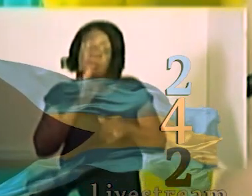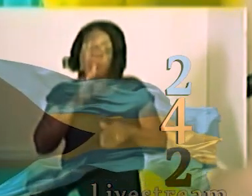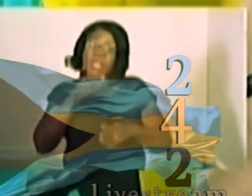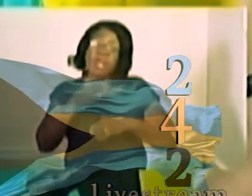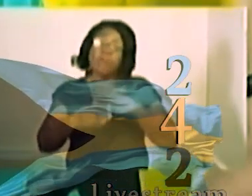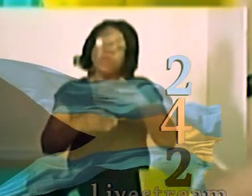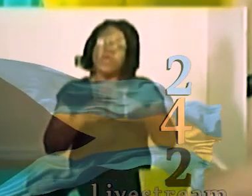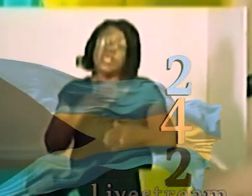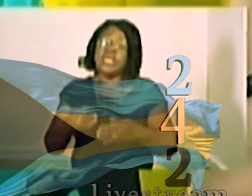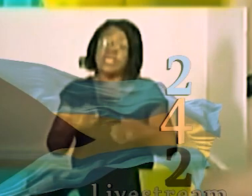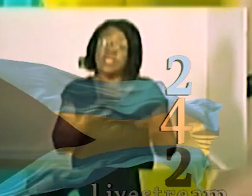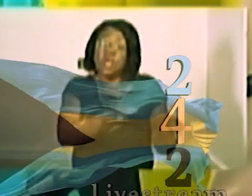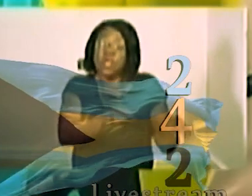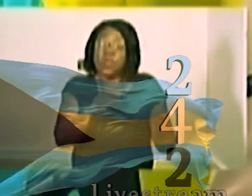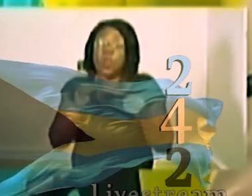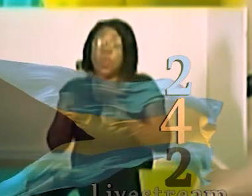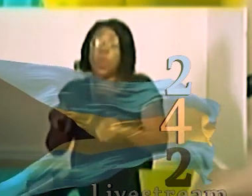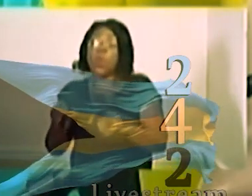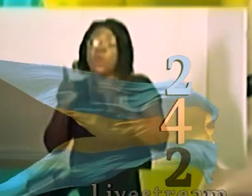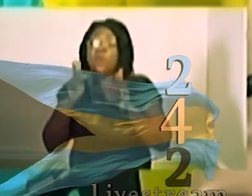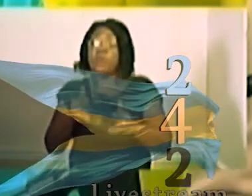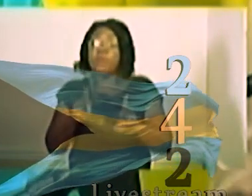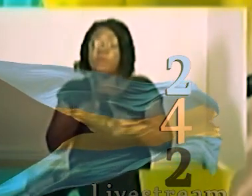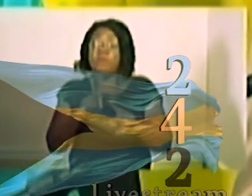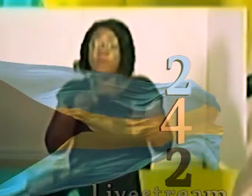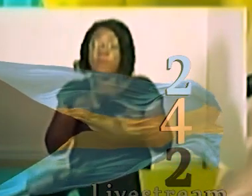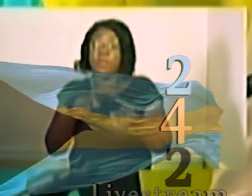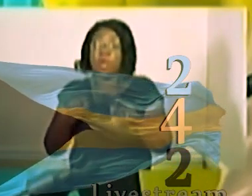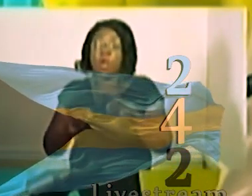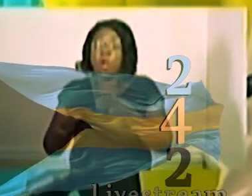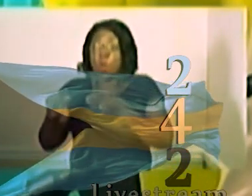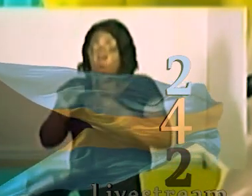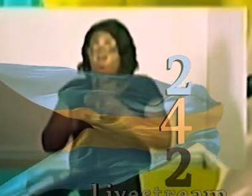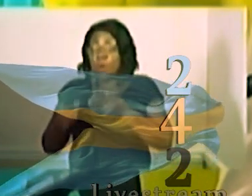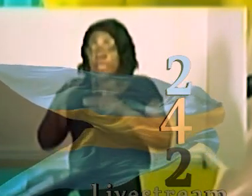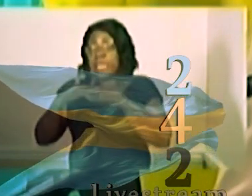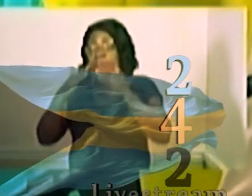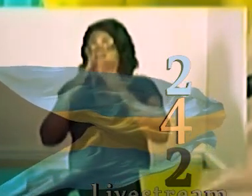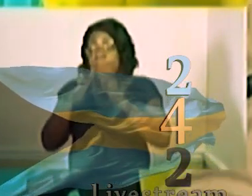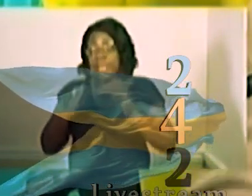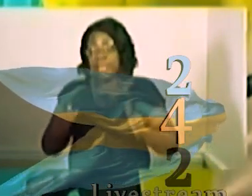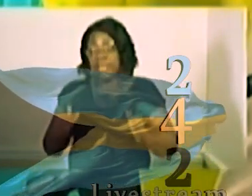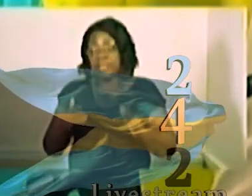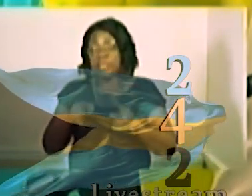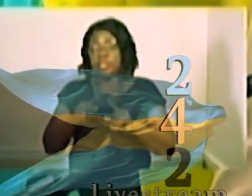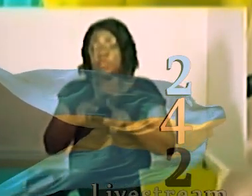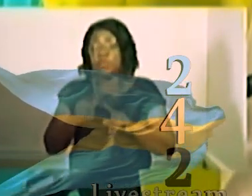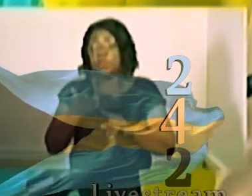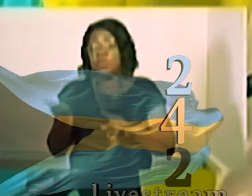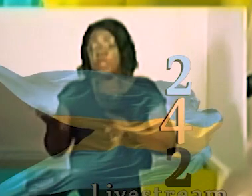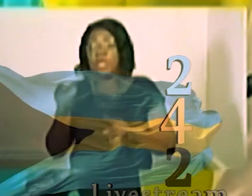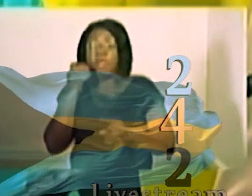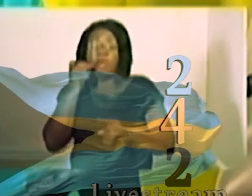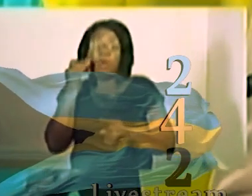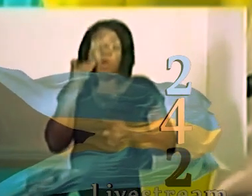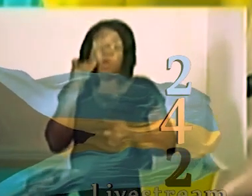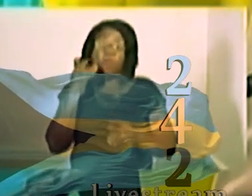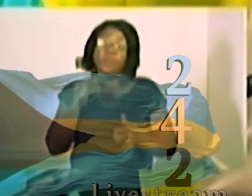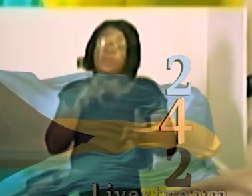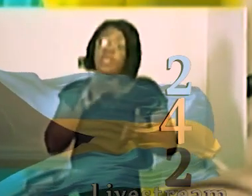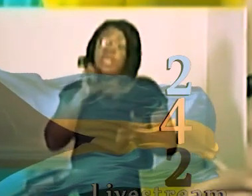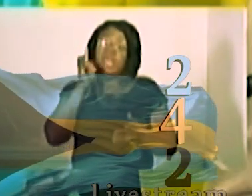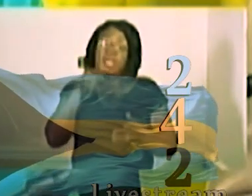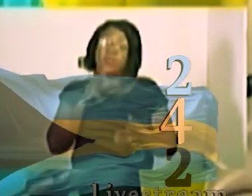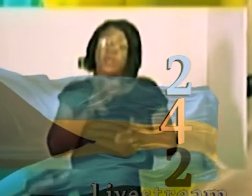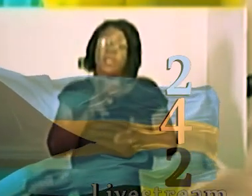facility and moving back into their regular abode or into even a different living situation. So it'll be a process to get us there. But